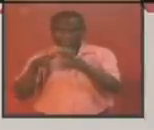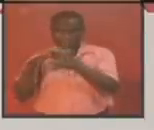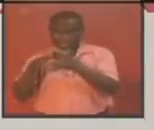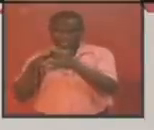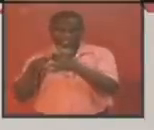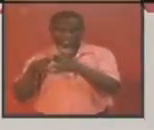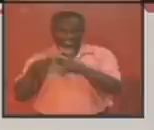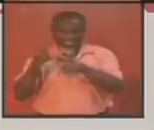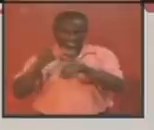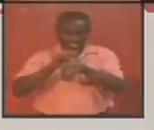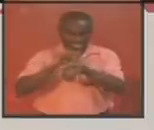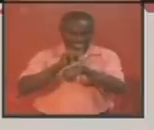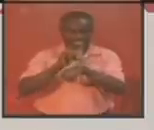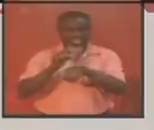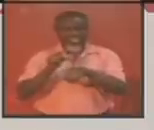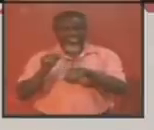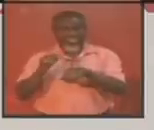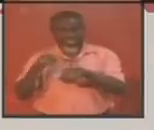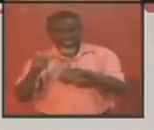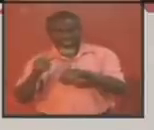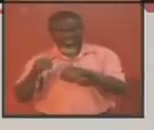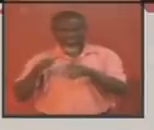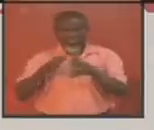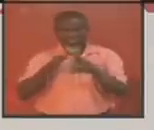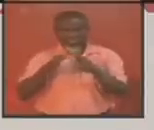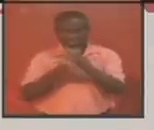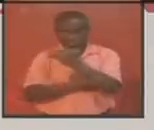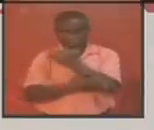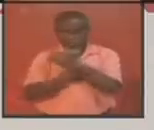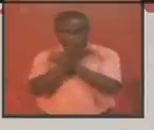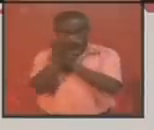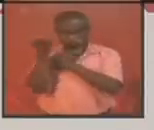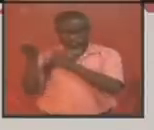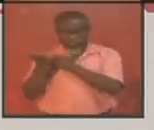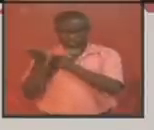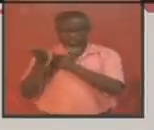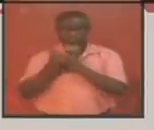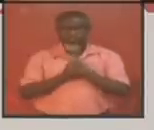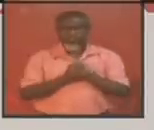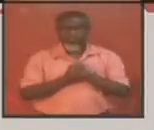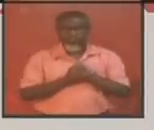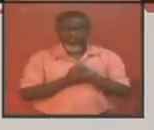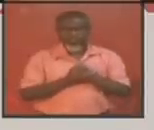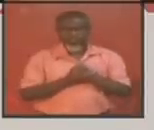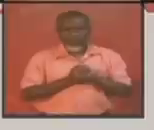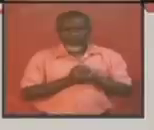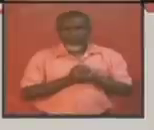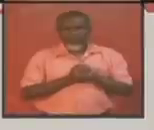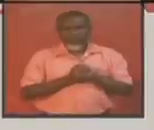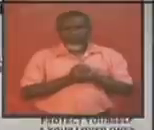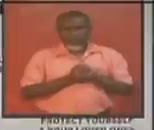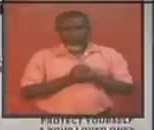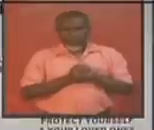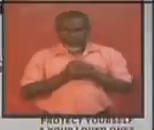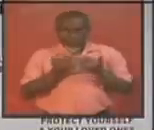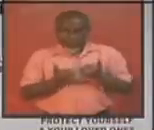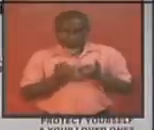region. Thank you very much, CMO. And we go now to Wired 868, please.